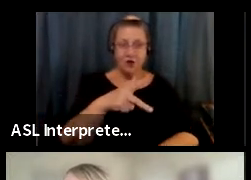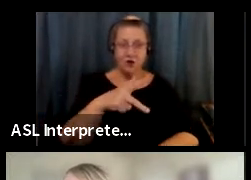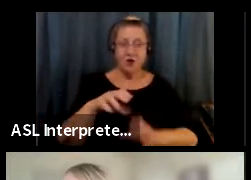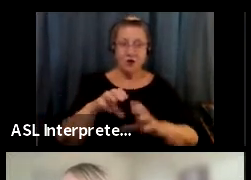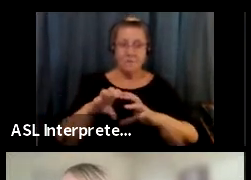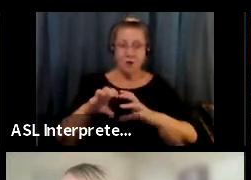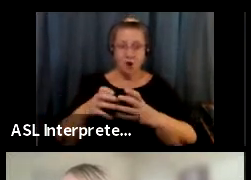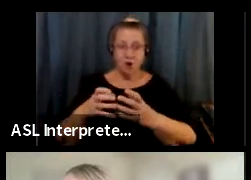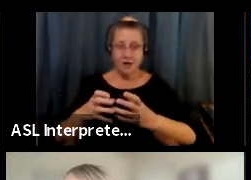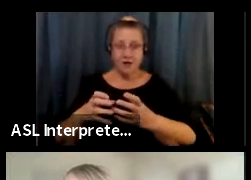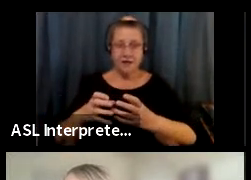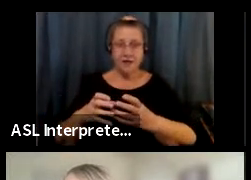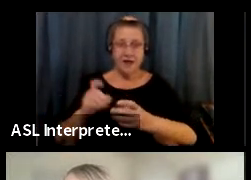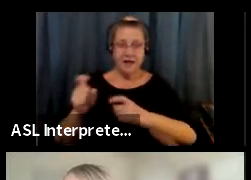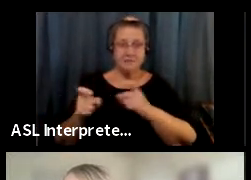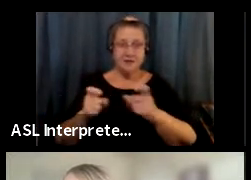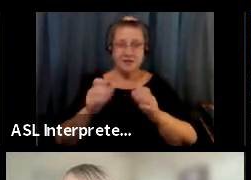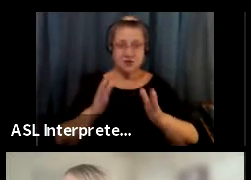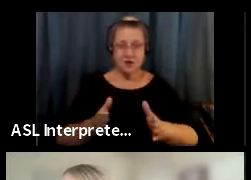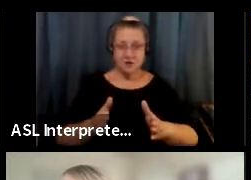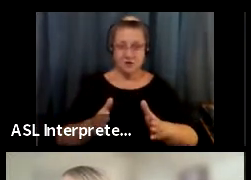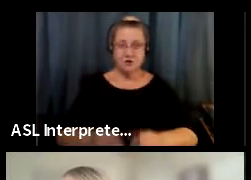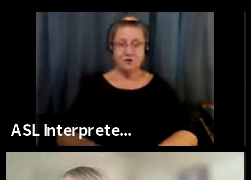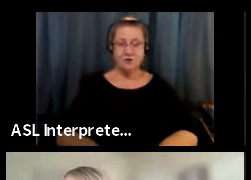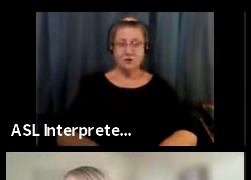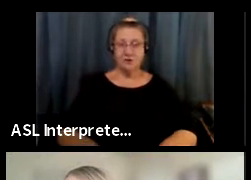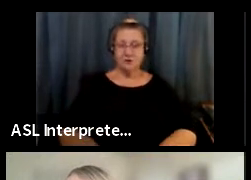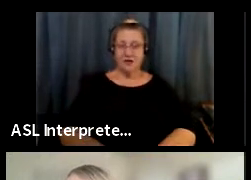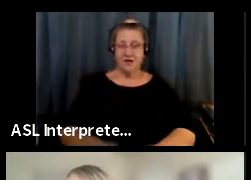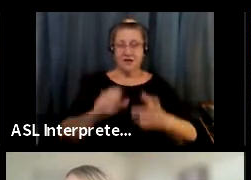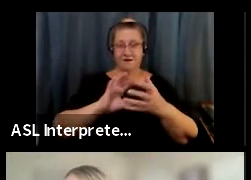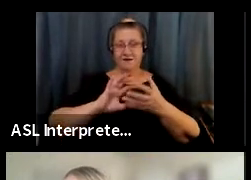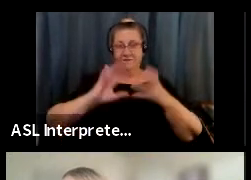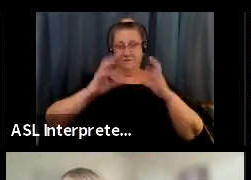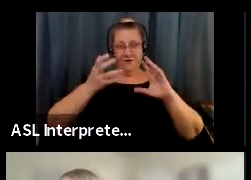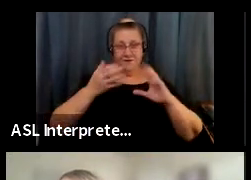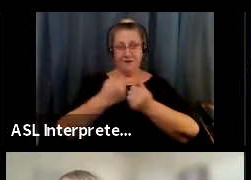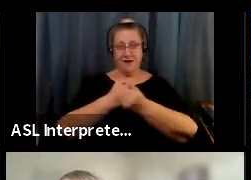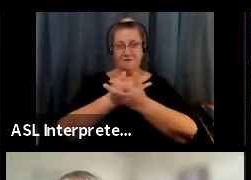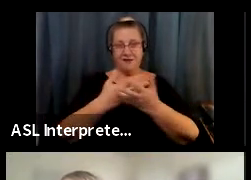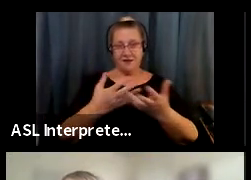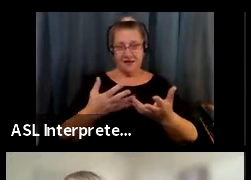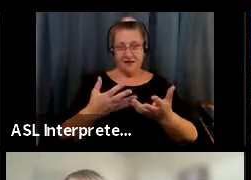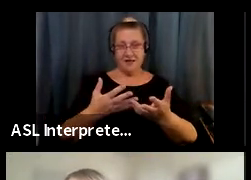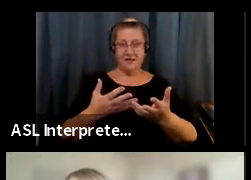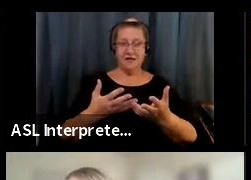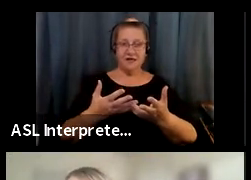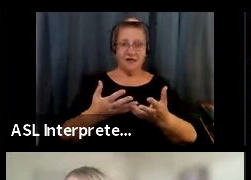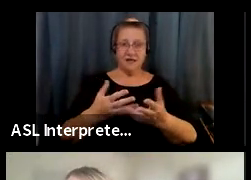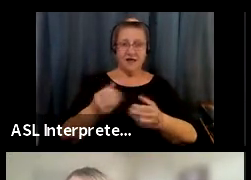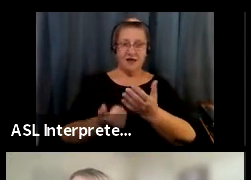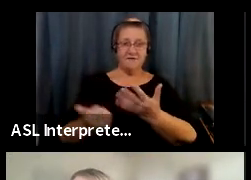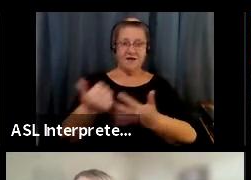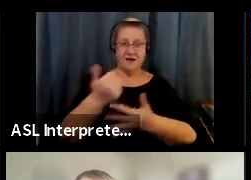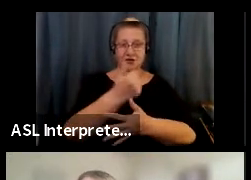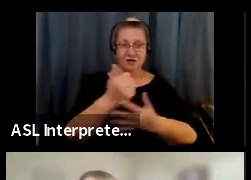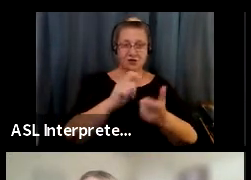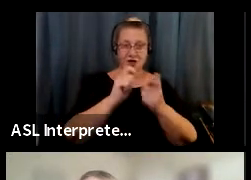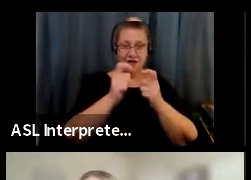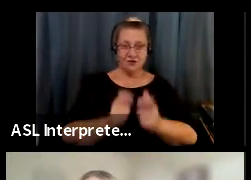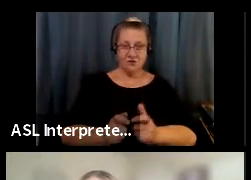of fresh uncertainty into both prioritization and how vaccine booking, distribution, and on-the-ground delivery would work.